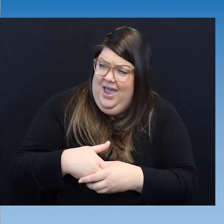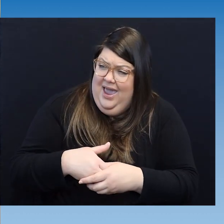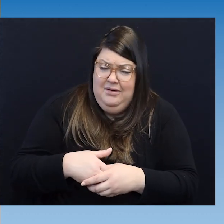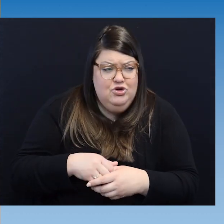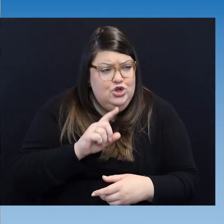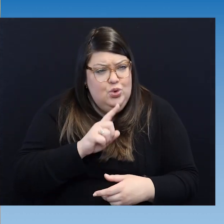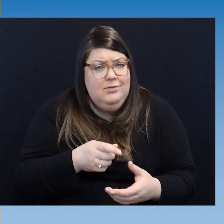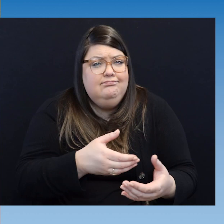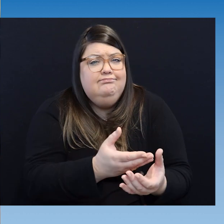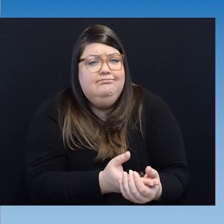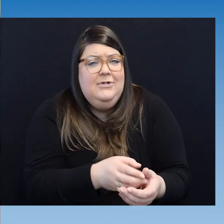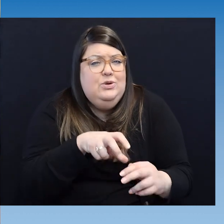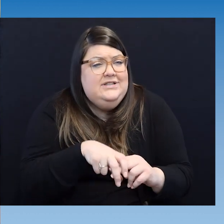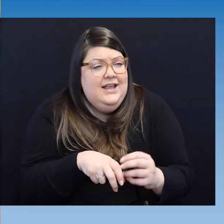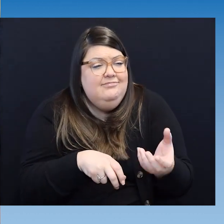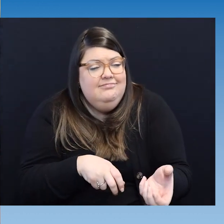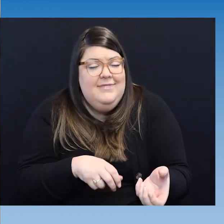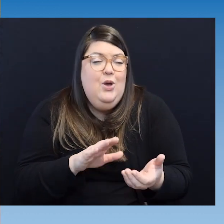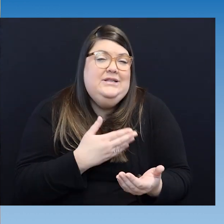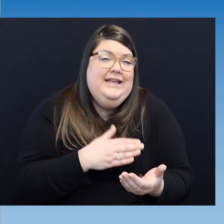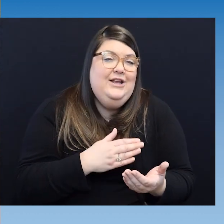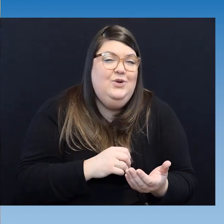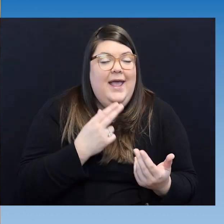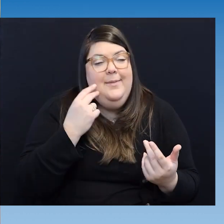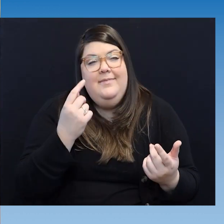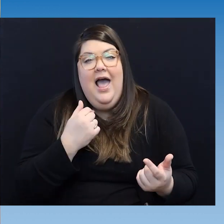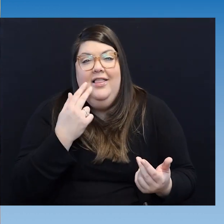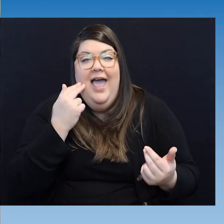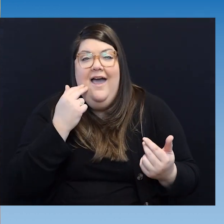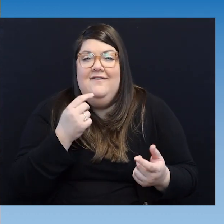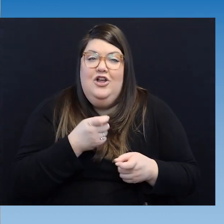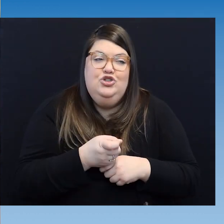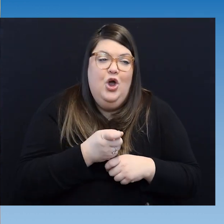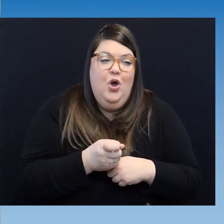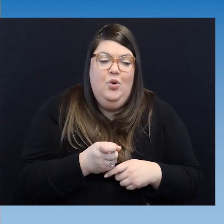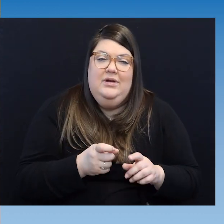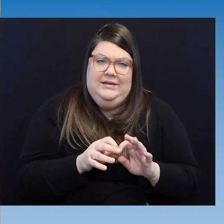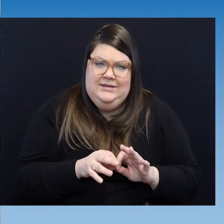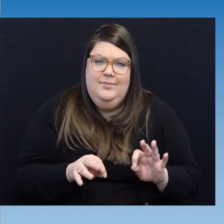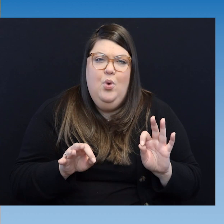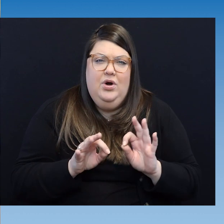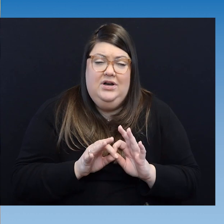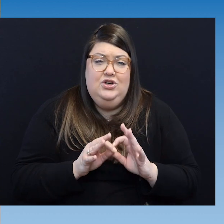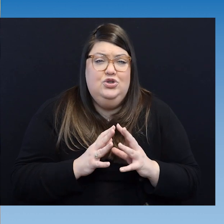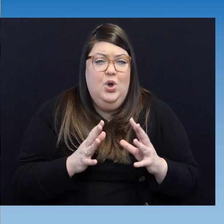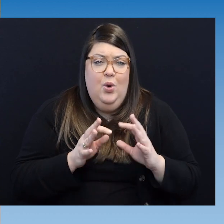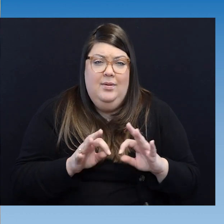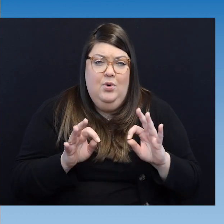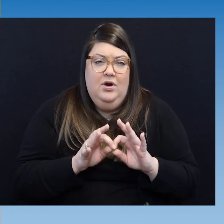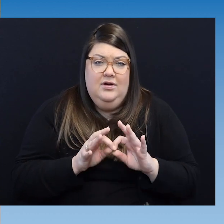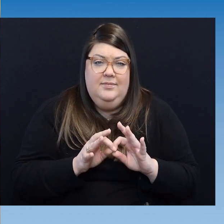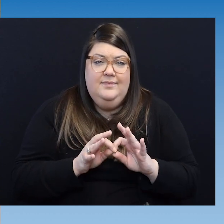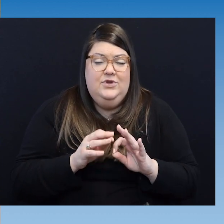I'll sit there, I'll sing to them, I'll hold their hands, I'll laugh, I'll tell a joke. I mean, it's important. It is so, so important, and